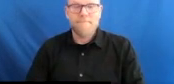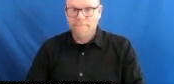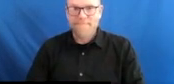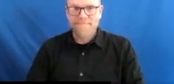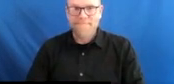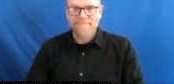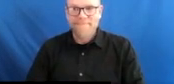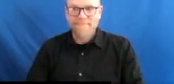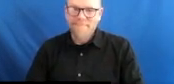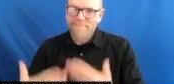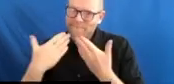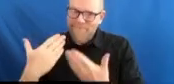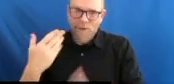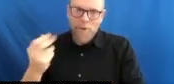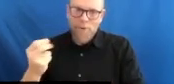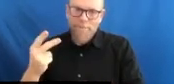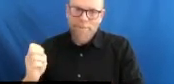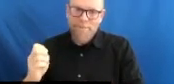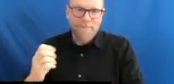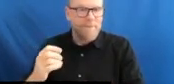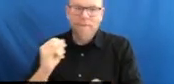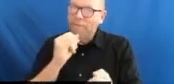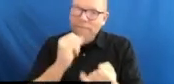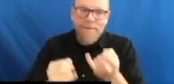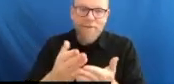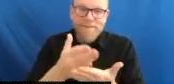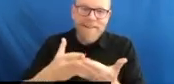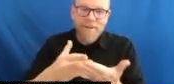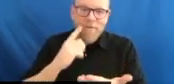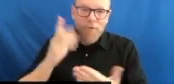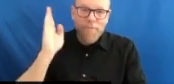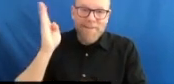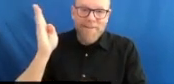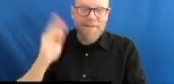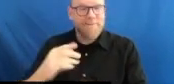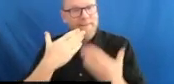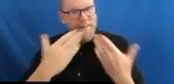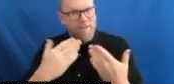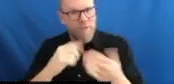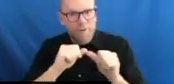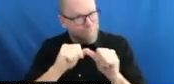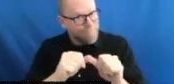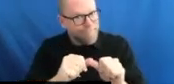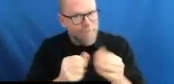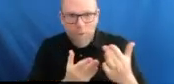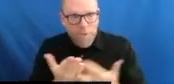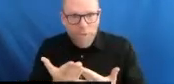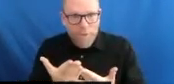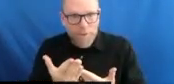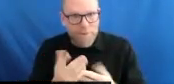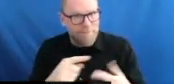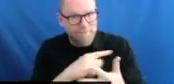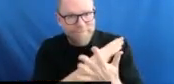Thanks, Hope. Yeah, this is our final section. Thanks for making it this far in our